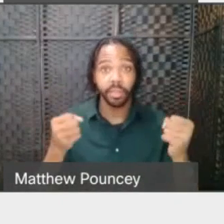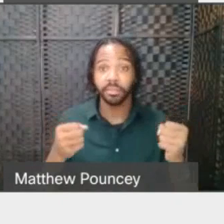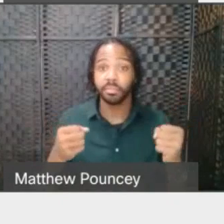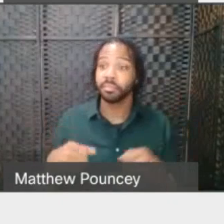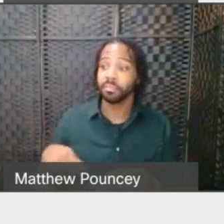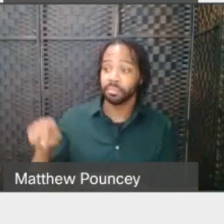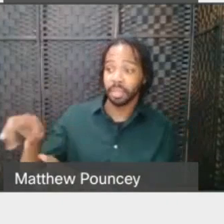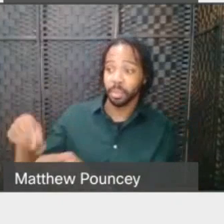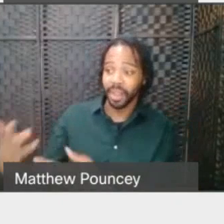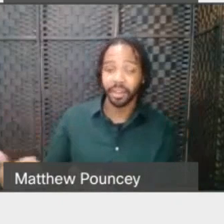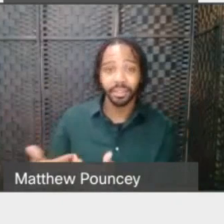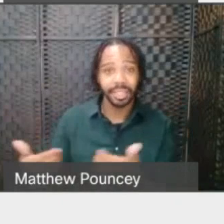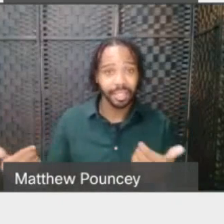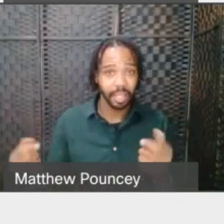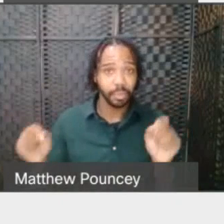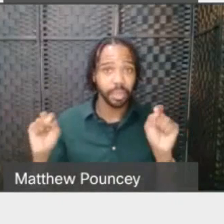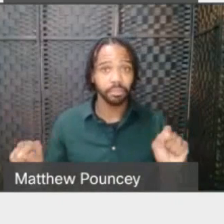to